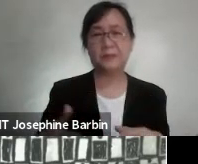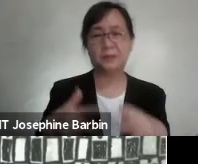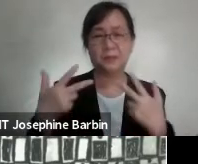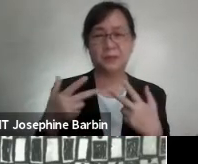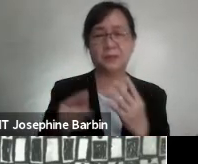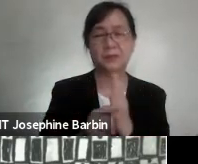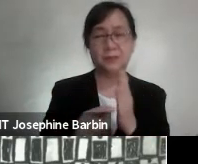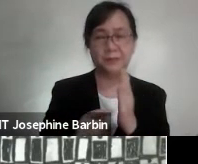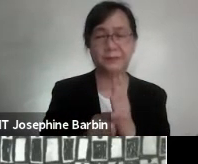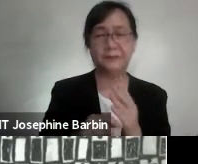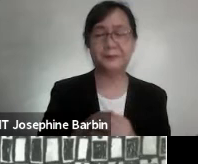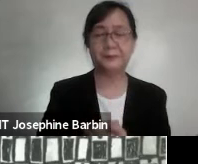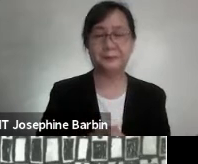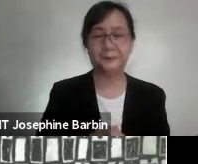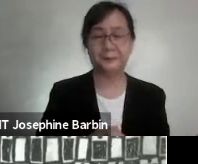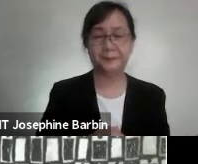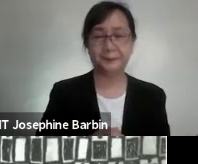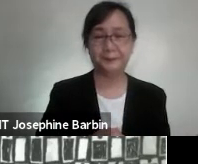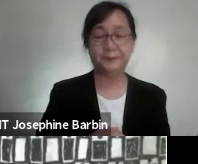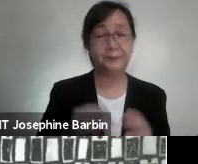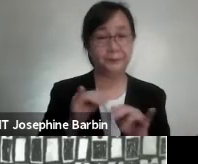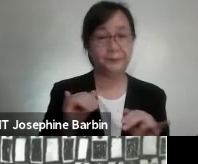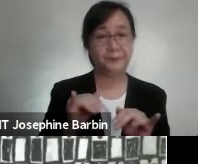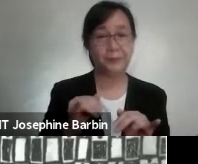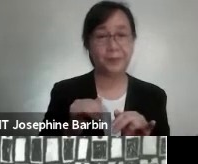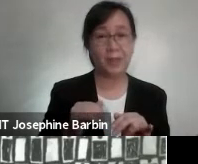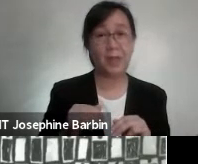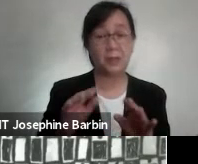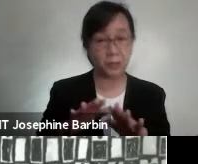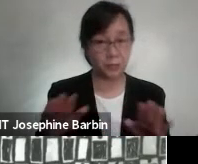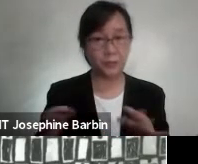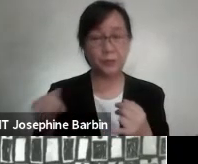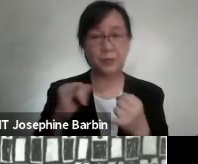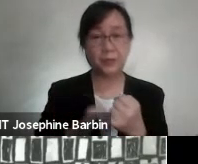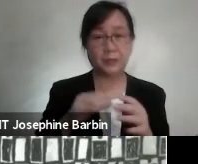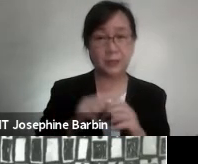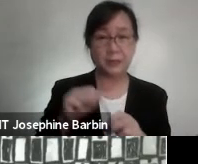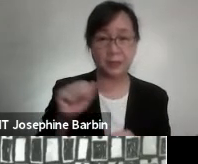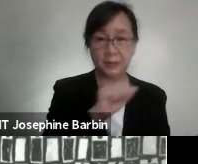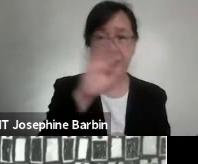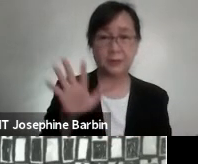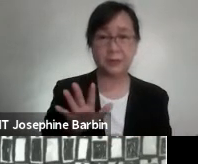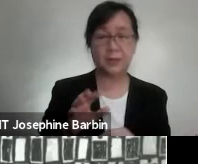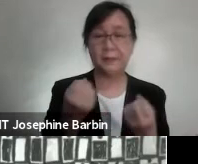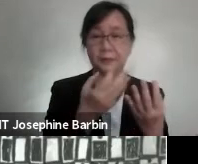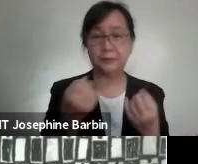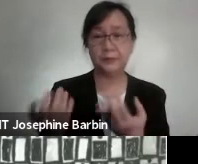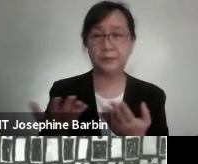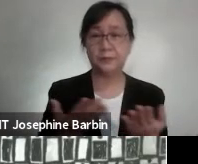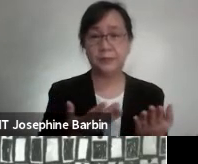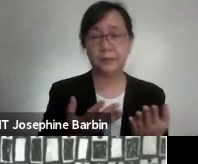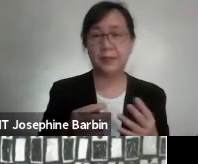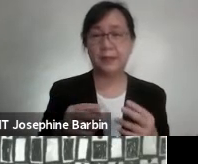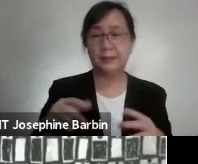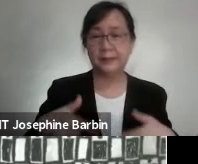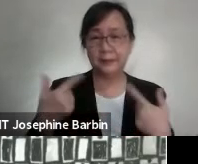their rights. So too, though, children, including in Asia, for many of them, they don't live in